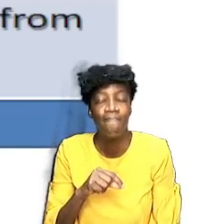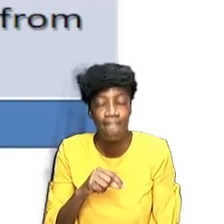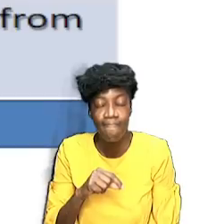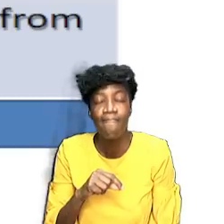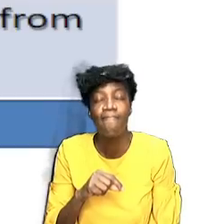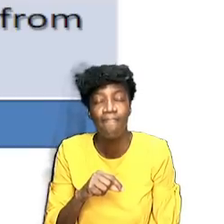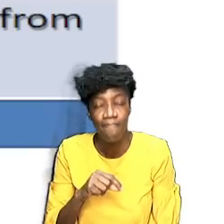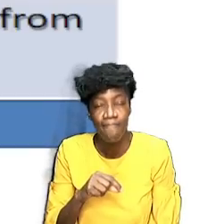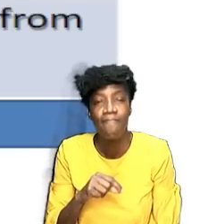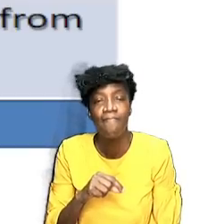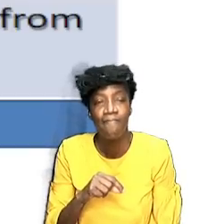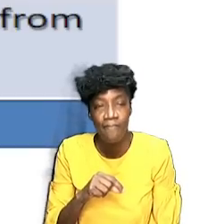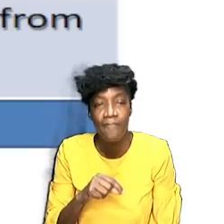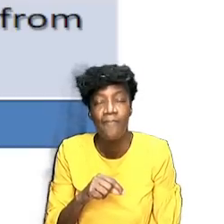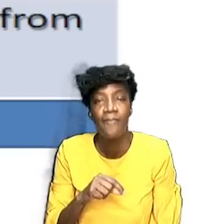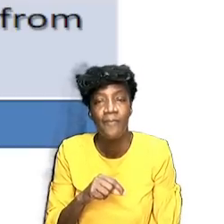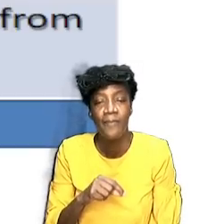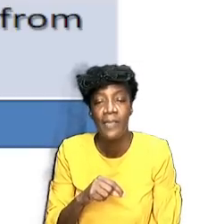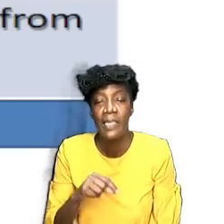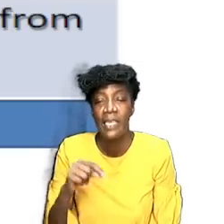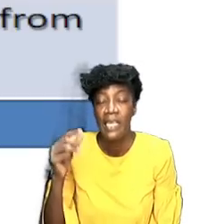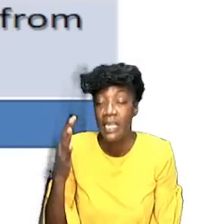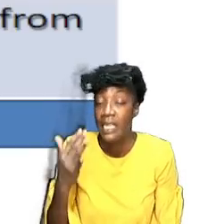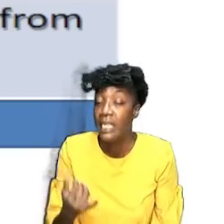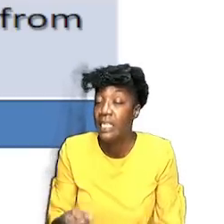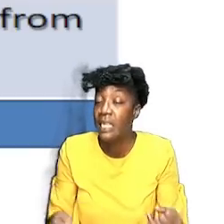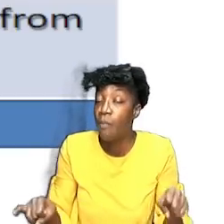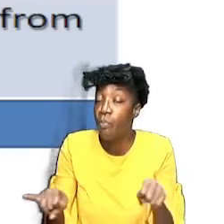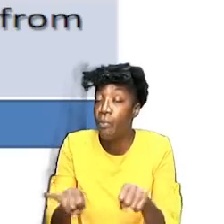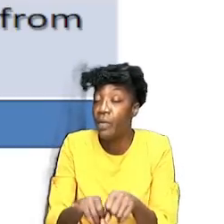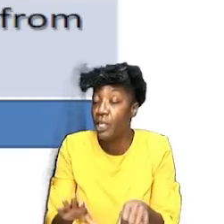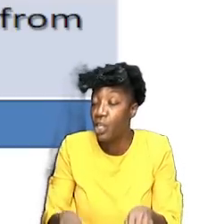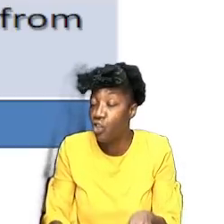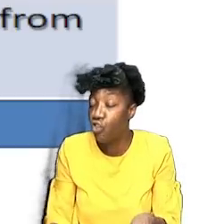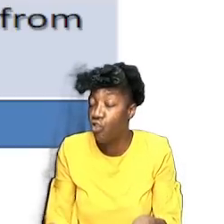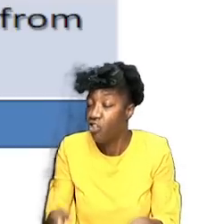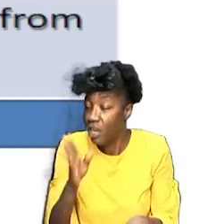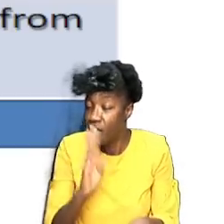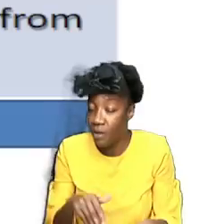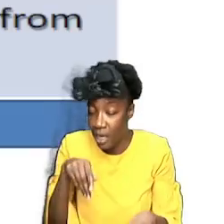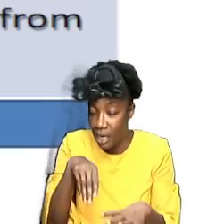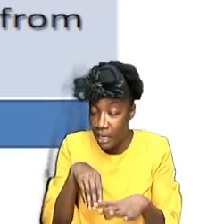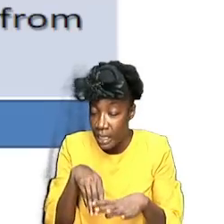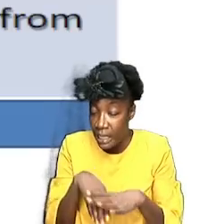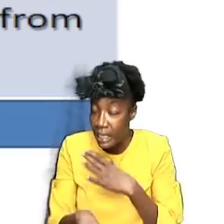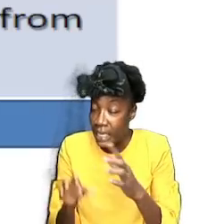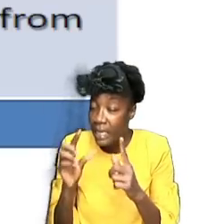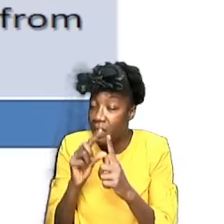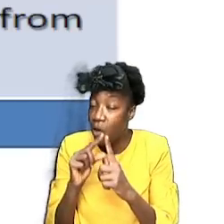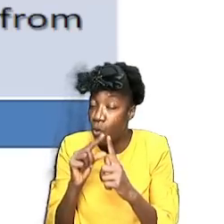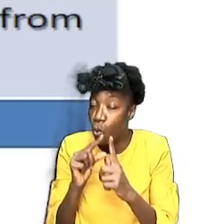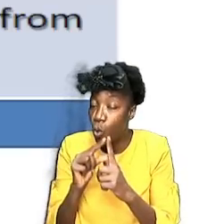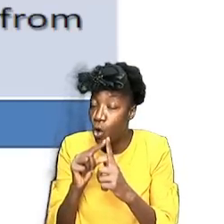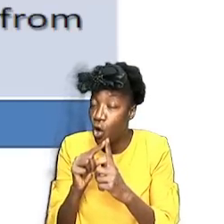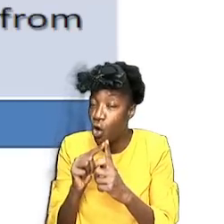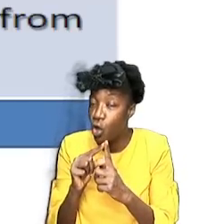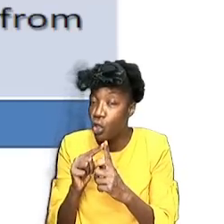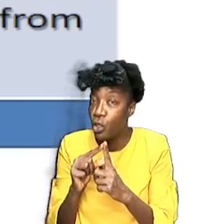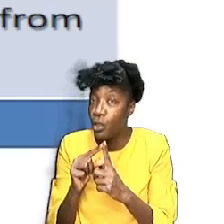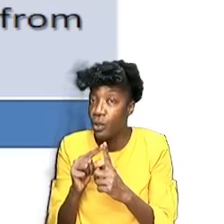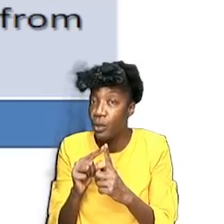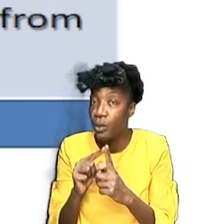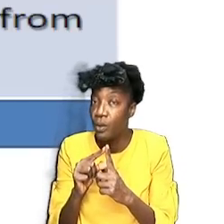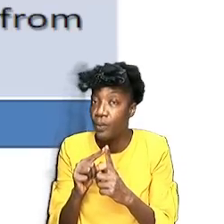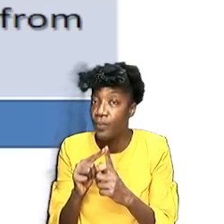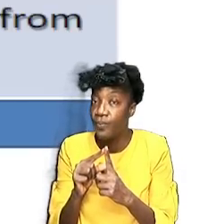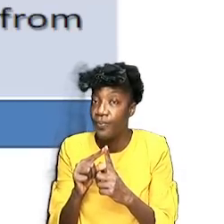deception. Amen. That is why it's important as children of God for us to be in the Word. And we're going to talk about that a little bit longer as we move